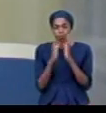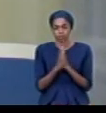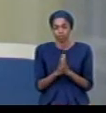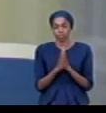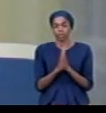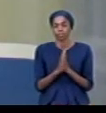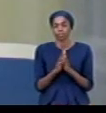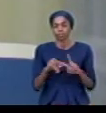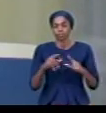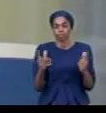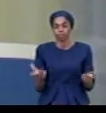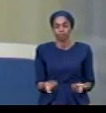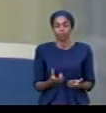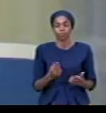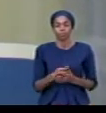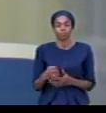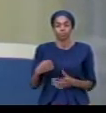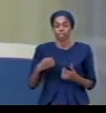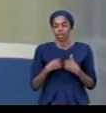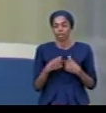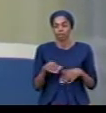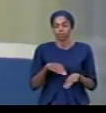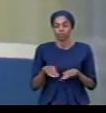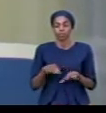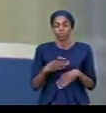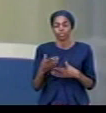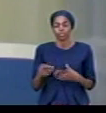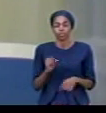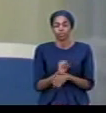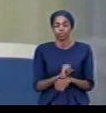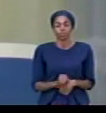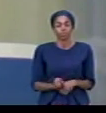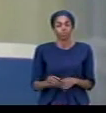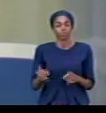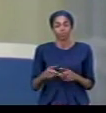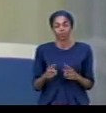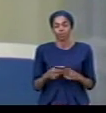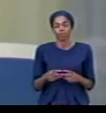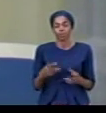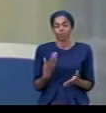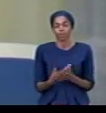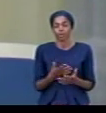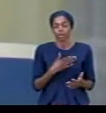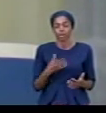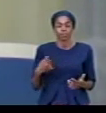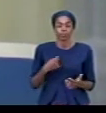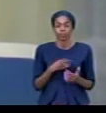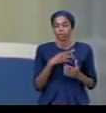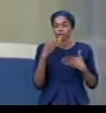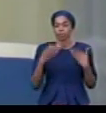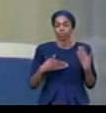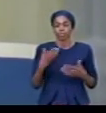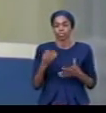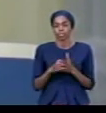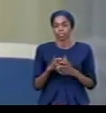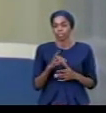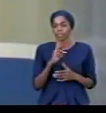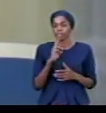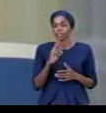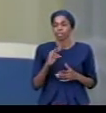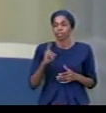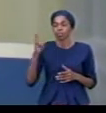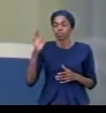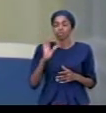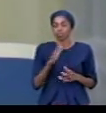well. And we are happy we had successful crusade and ministers conference. The Lord will bless all of them in